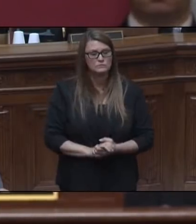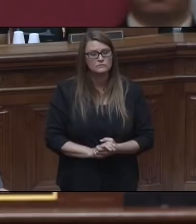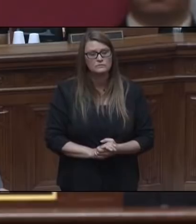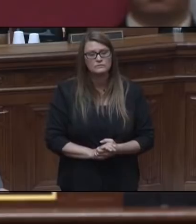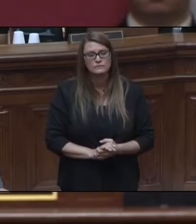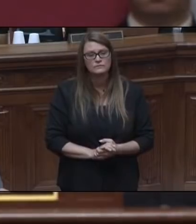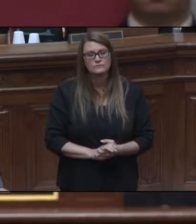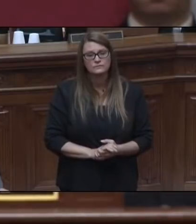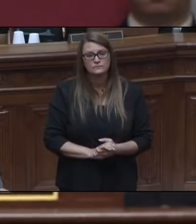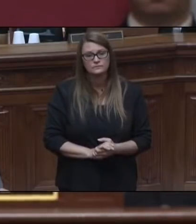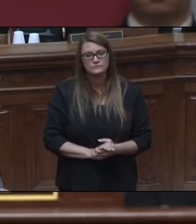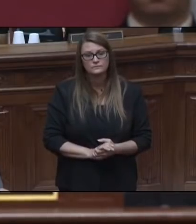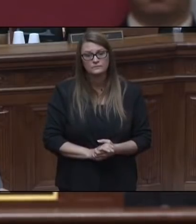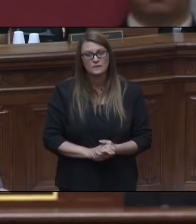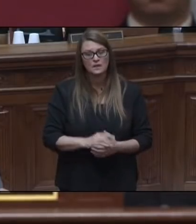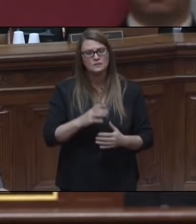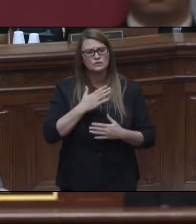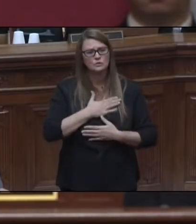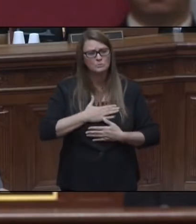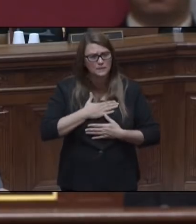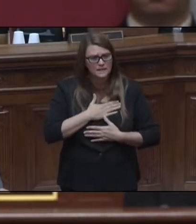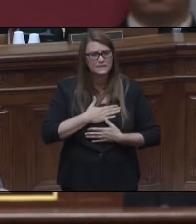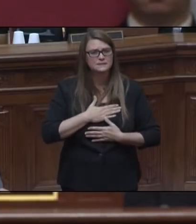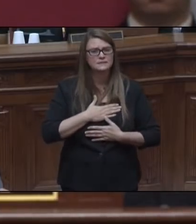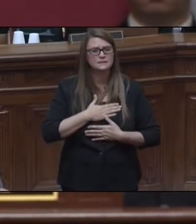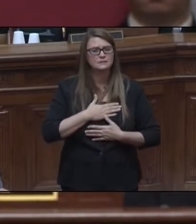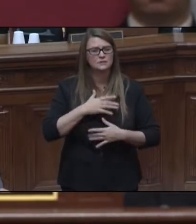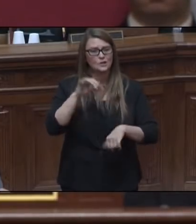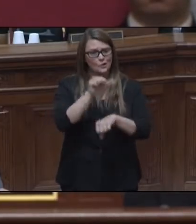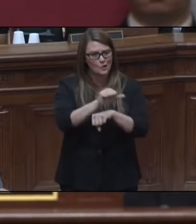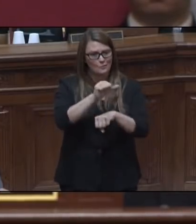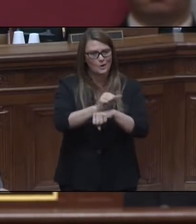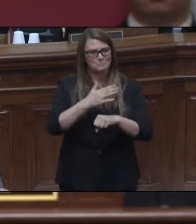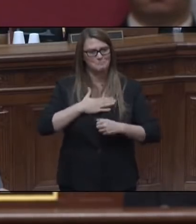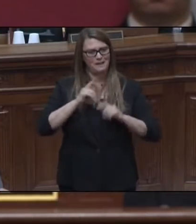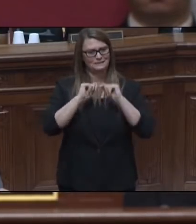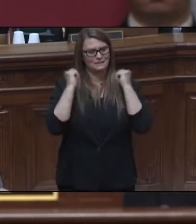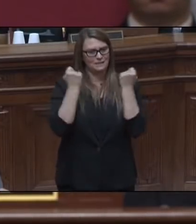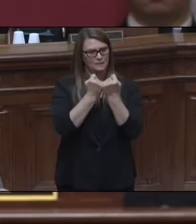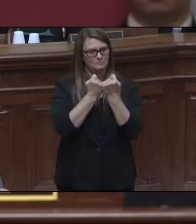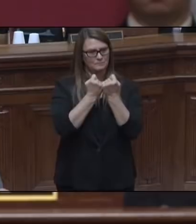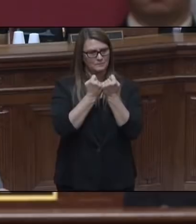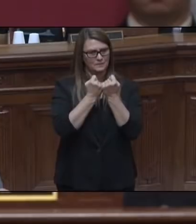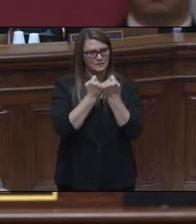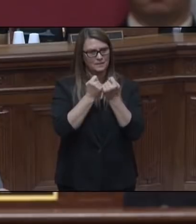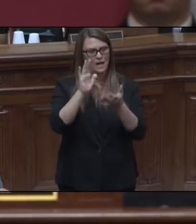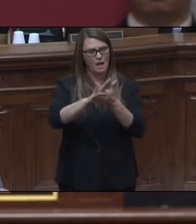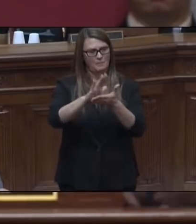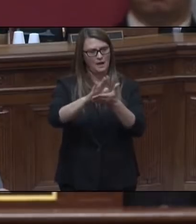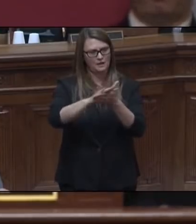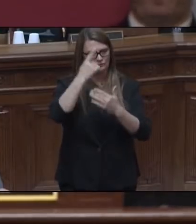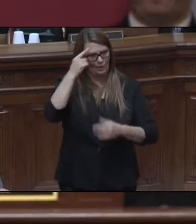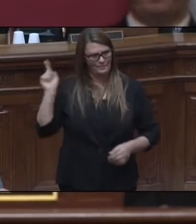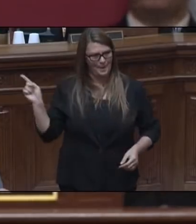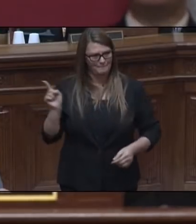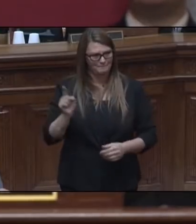Now, in all of that, please give those people that have worked side by side with me a giant round of applause. They've done great